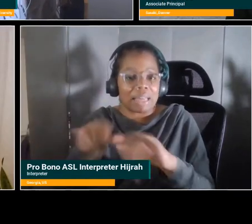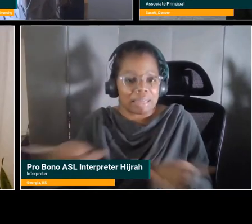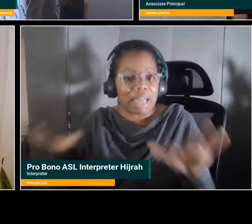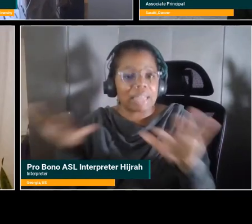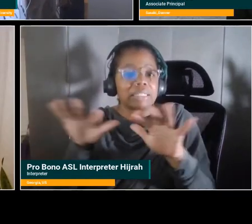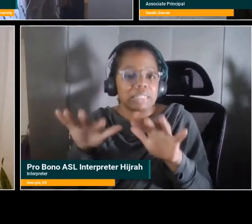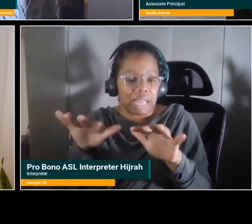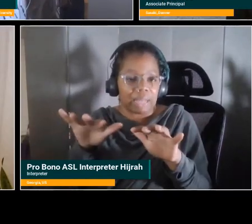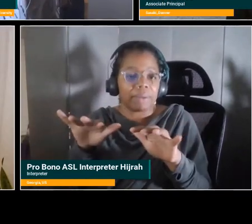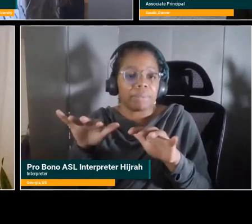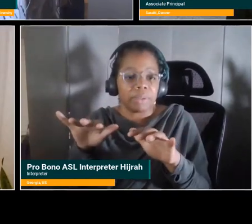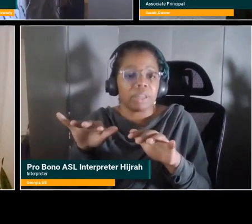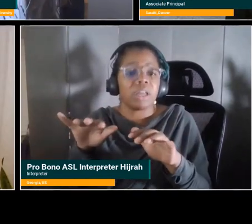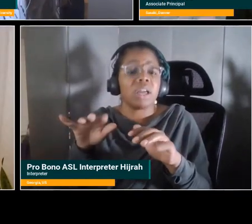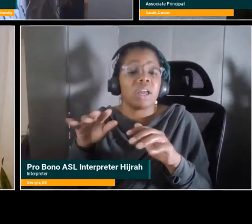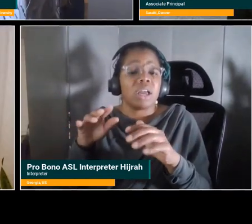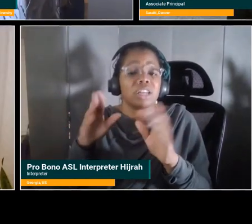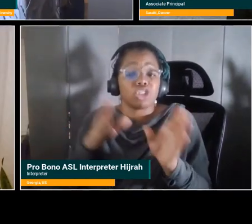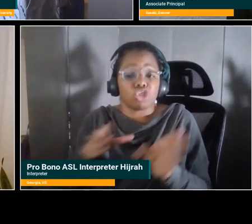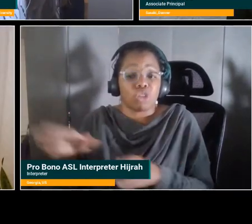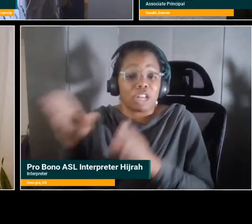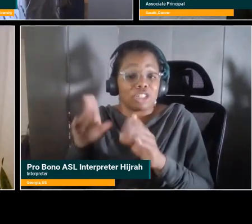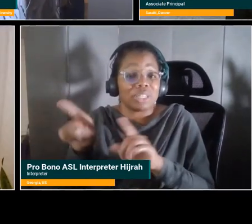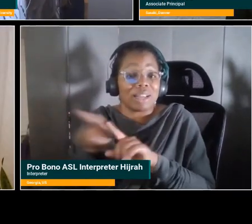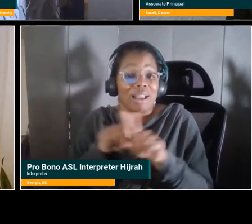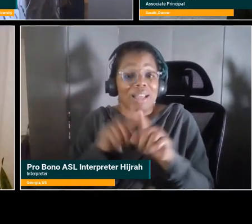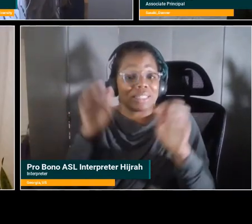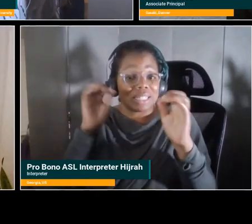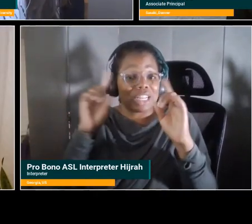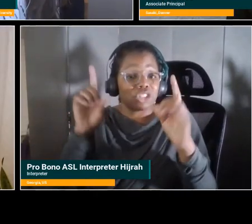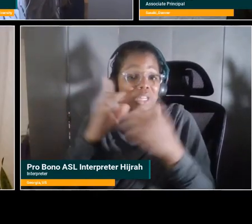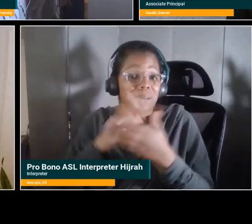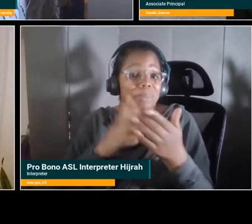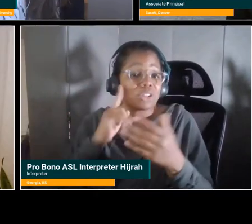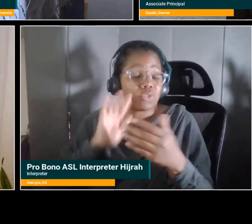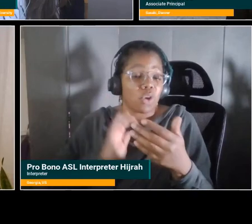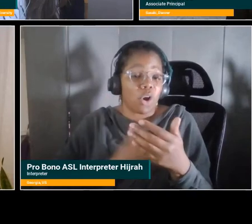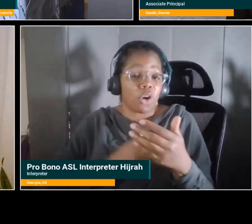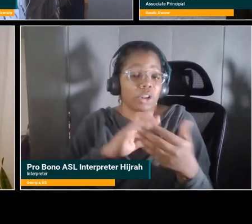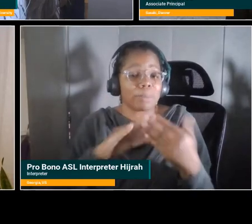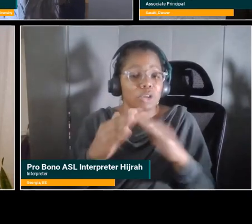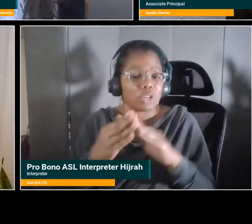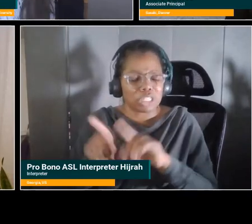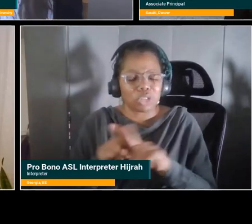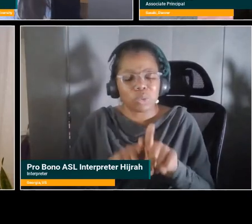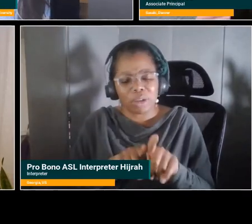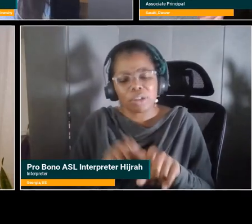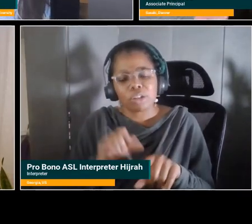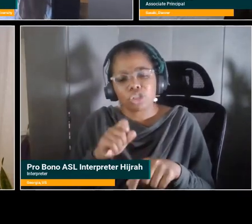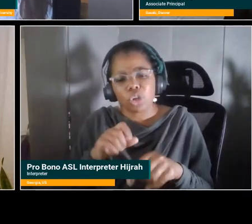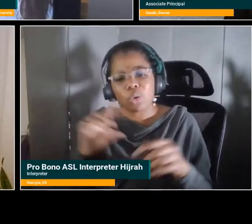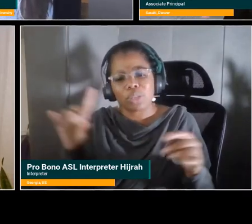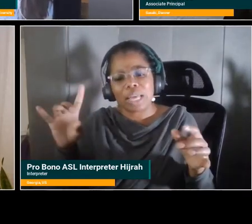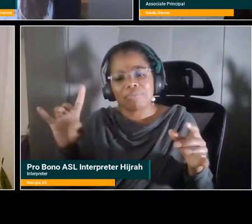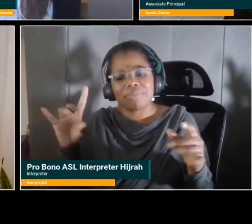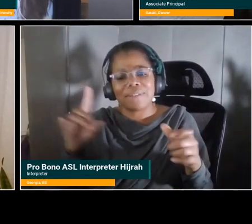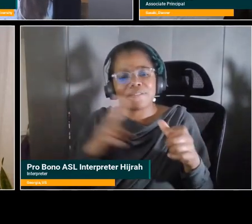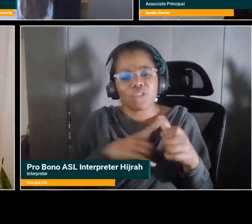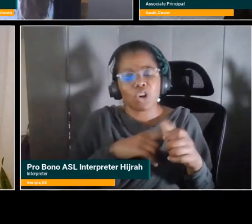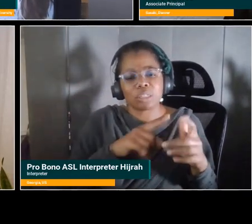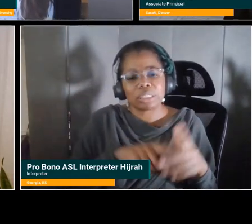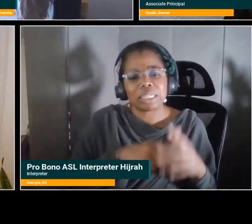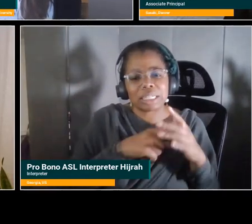of strategy as an educational piece to our communities as well. Mm-hmm. So again, tying that very first